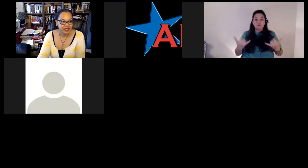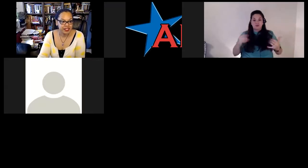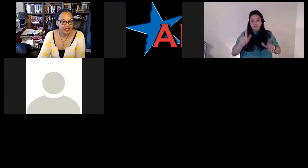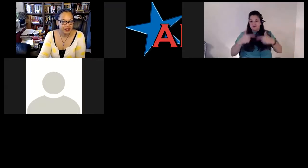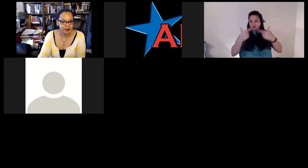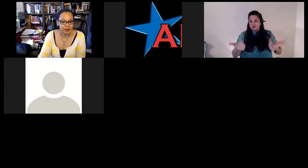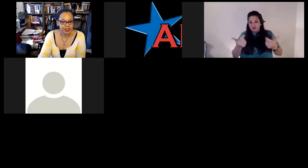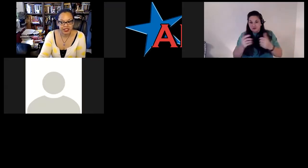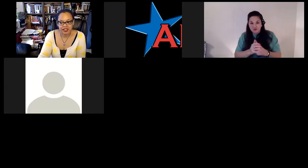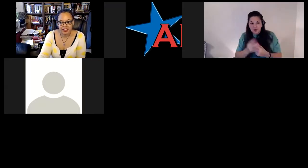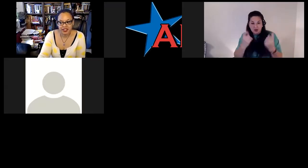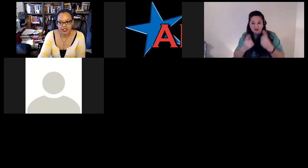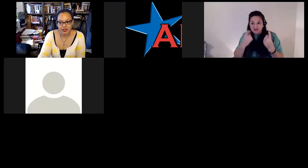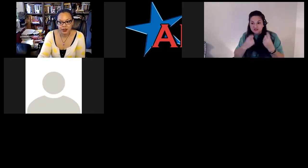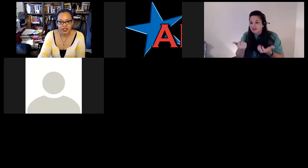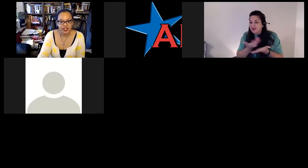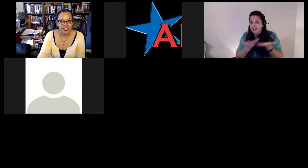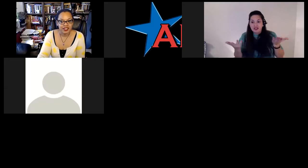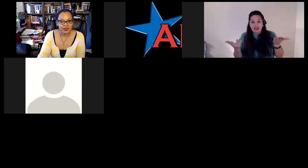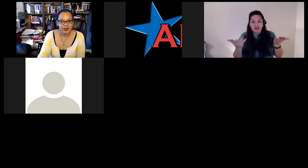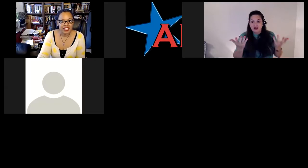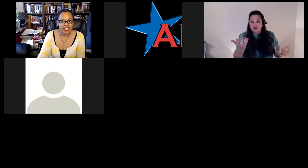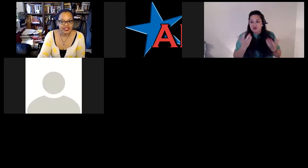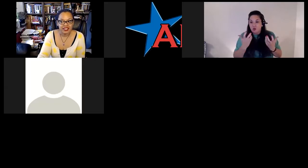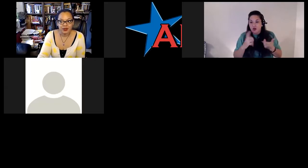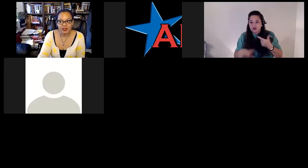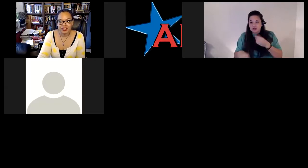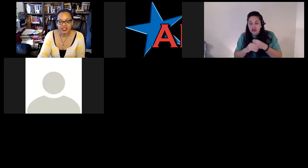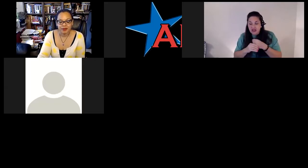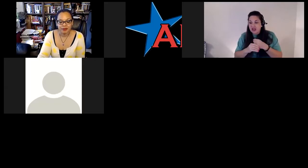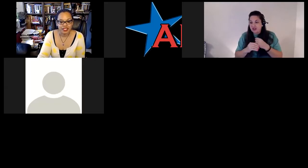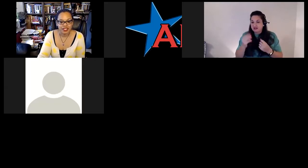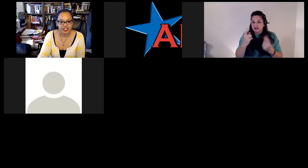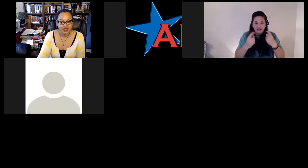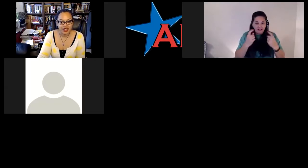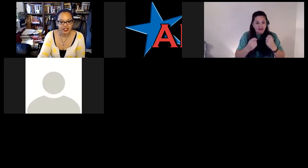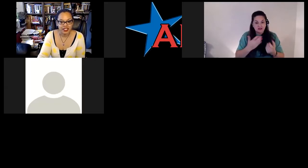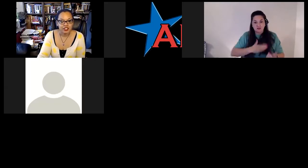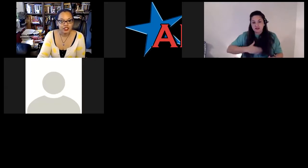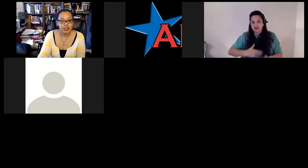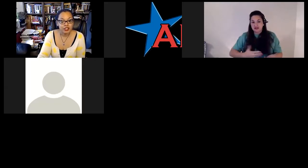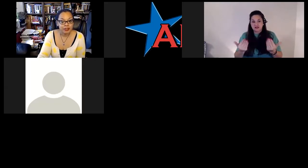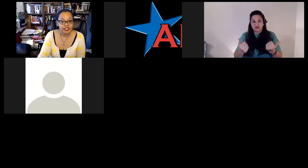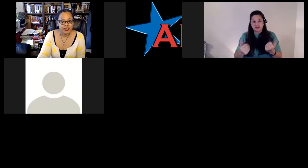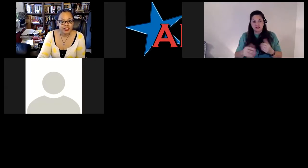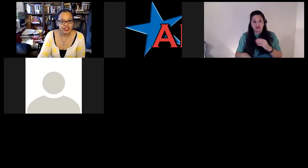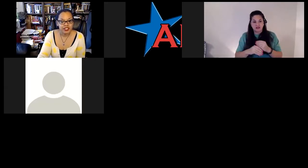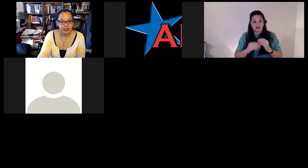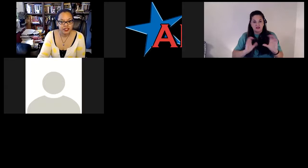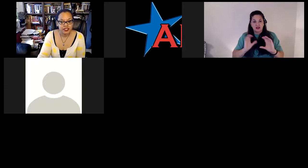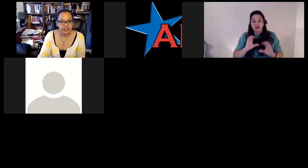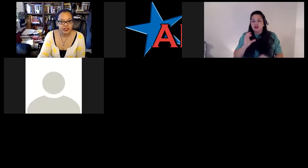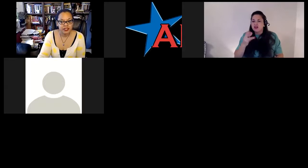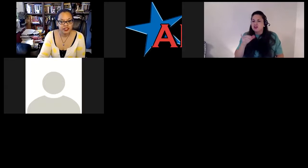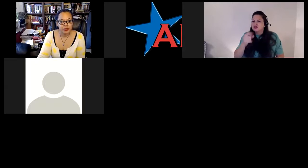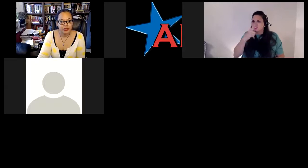please put anything that you want to ask or anything in the chat. So going back to Chris, can you speak to the